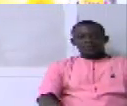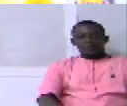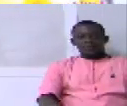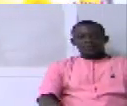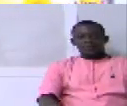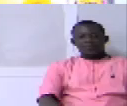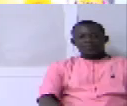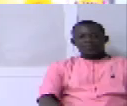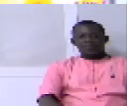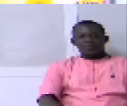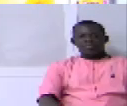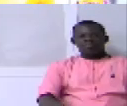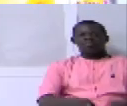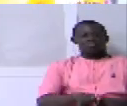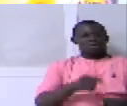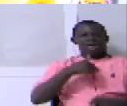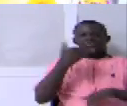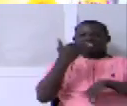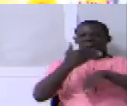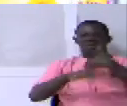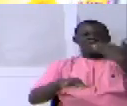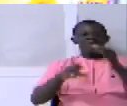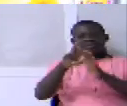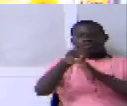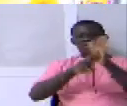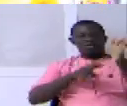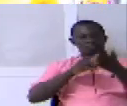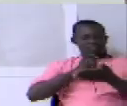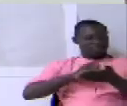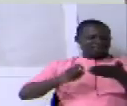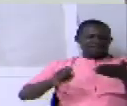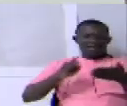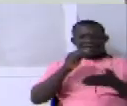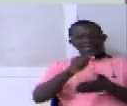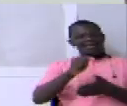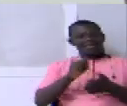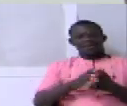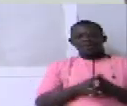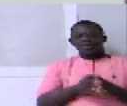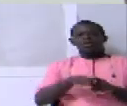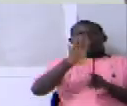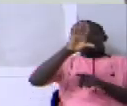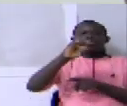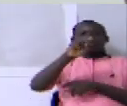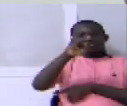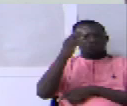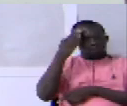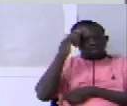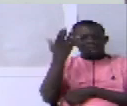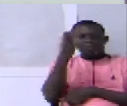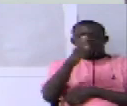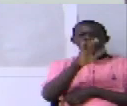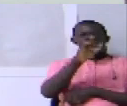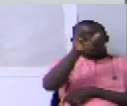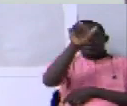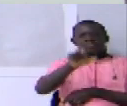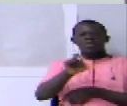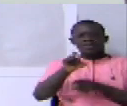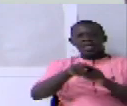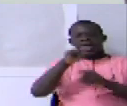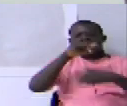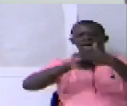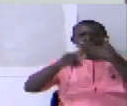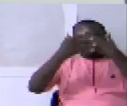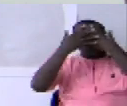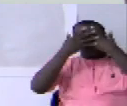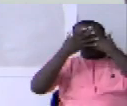I've never recorded that. Nene ma safe. Do you know whether anybody in the prisons,